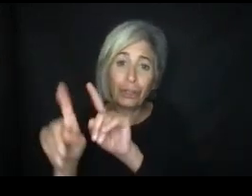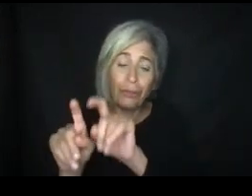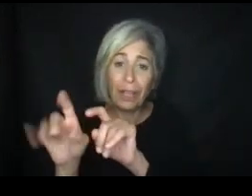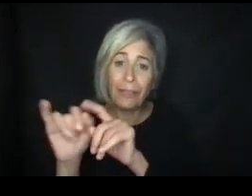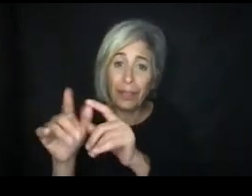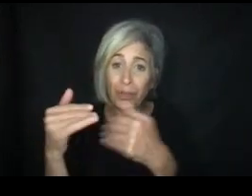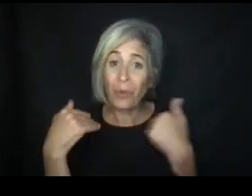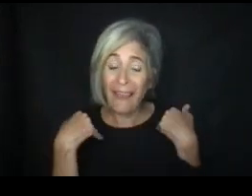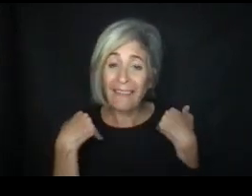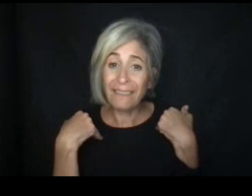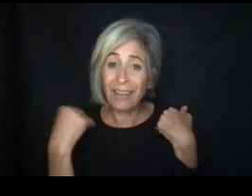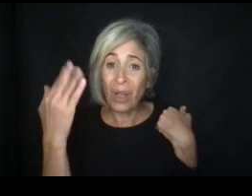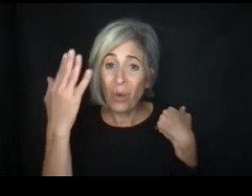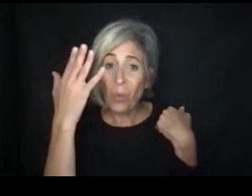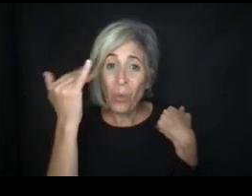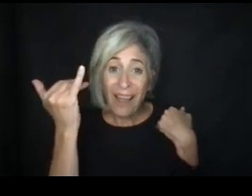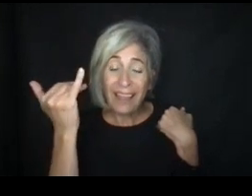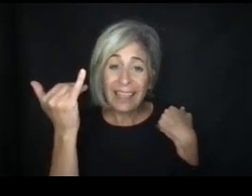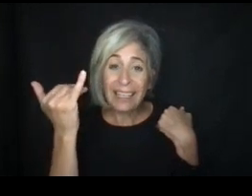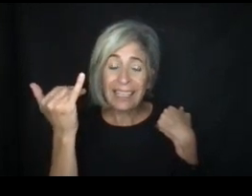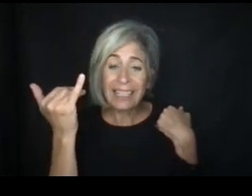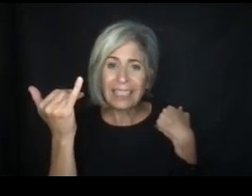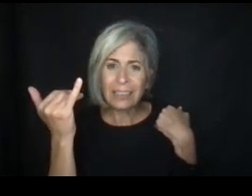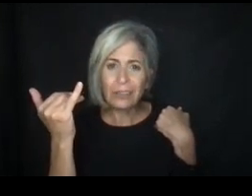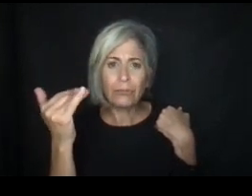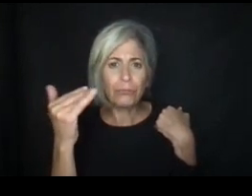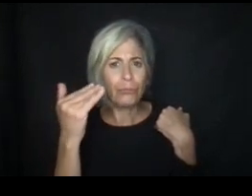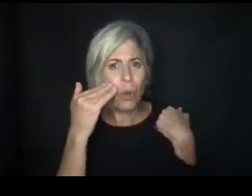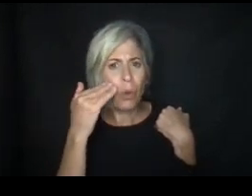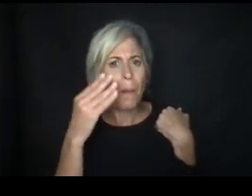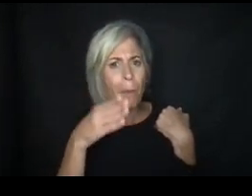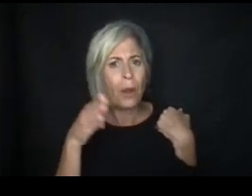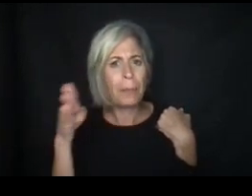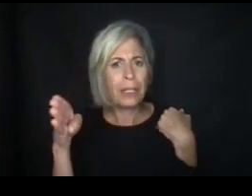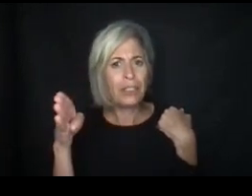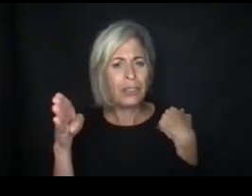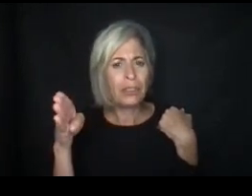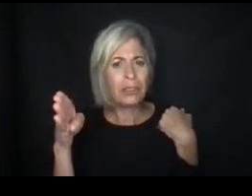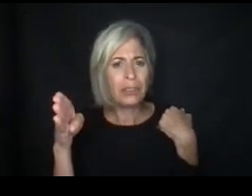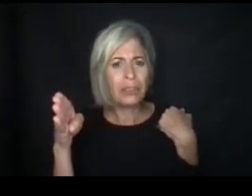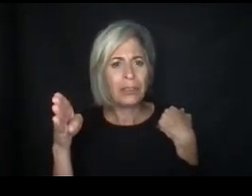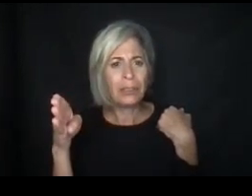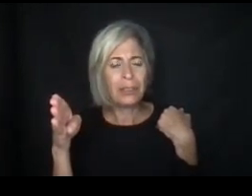have? Because it's well known that Boynton Beach is very under